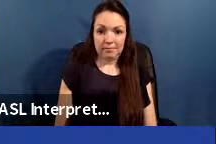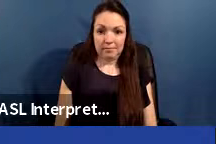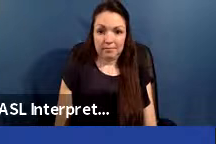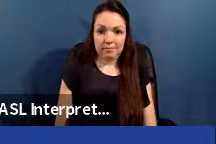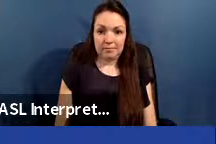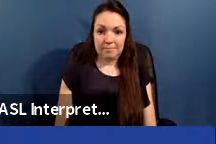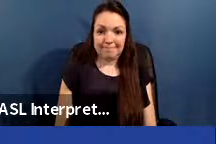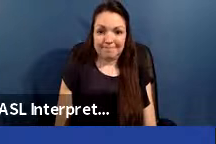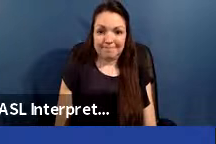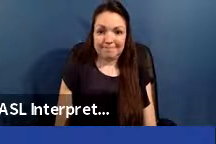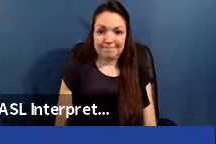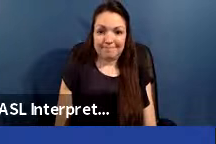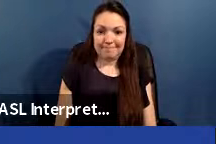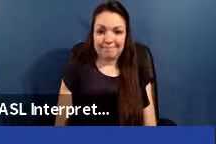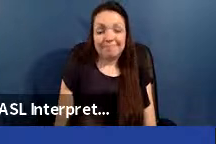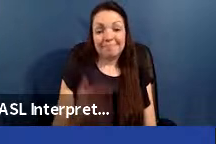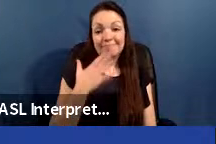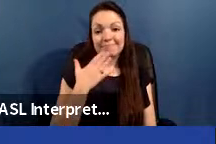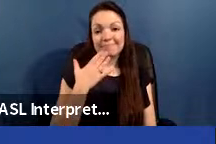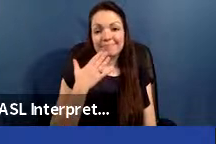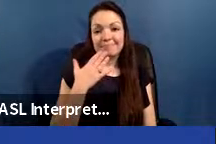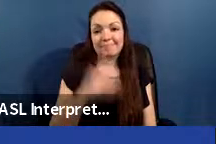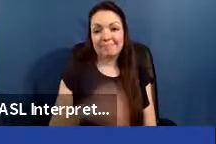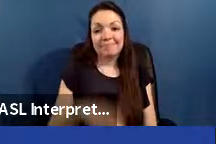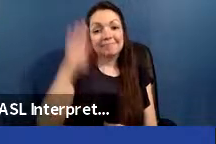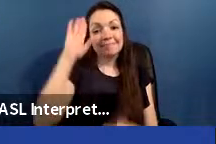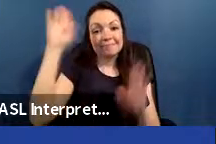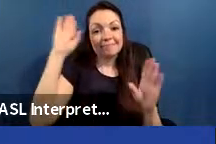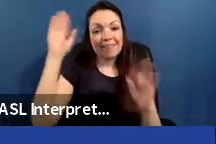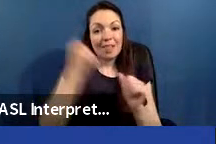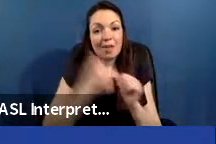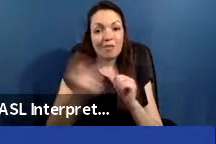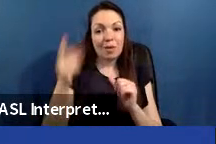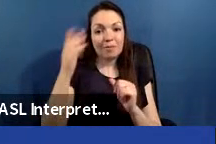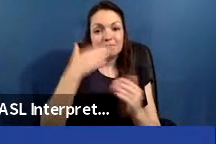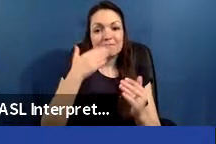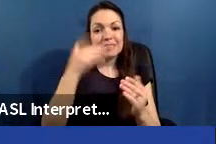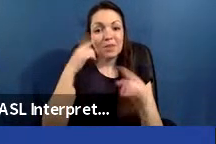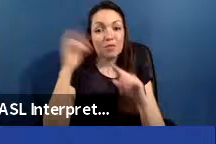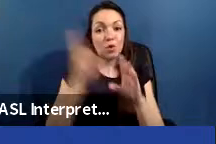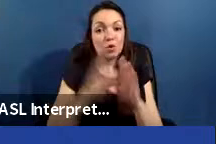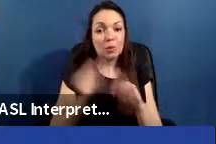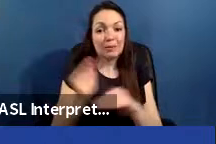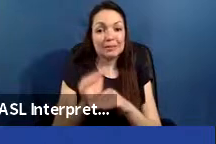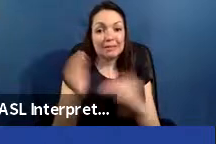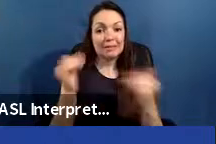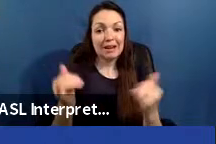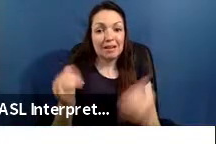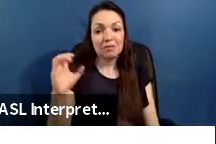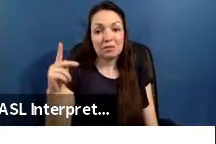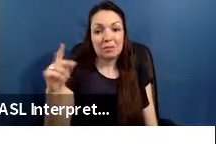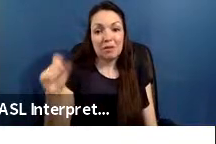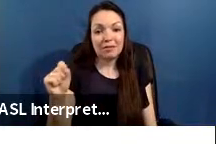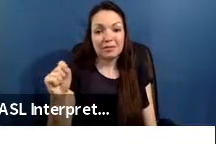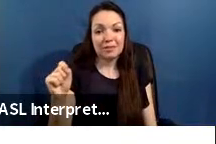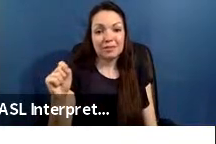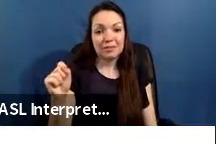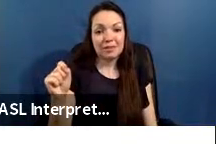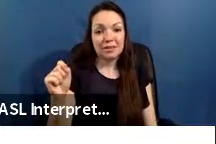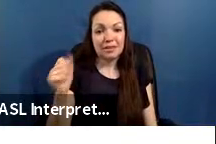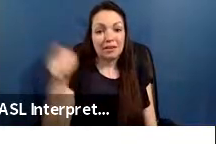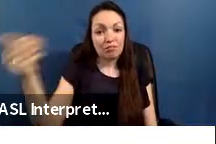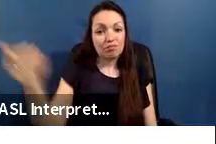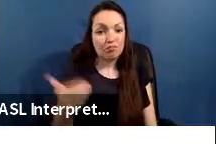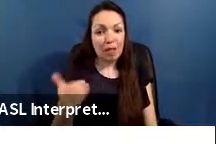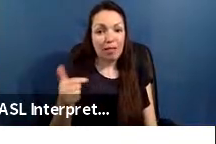yours. Thank you, thank you. Hello, everyone. Thank you all for joining us this evening here in Chicago Public Schools. Welcome to